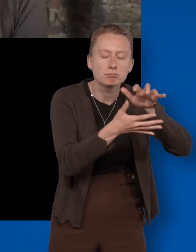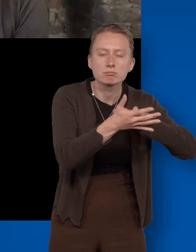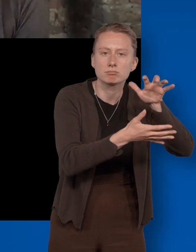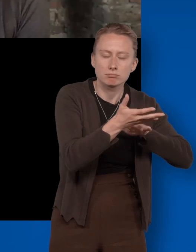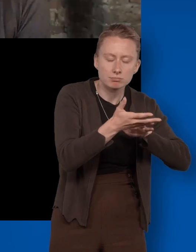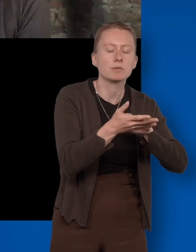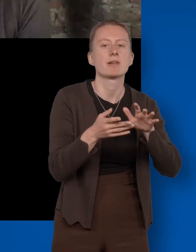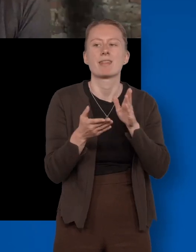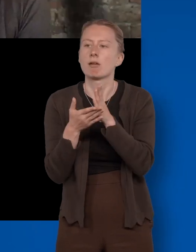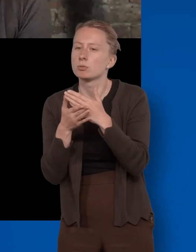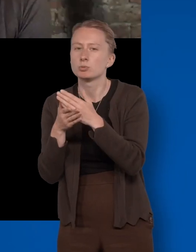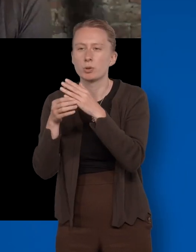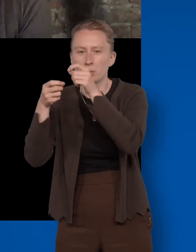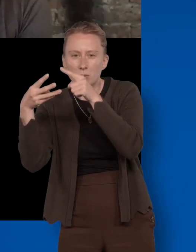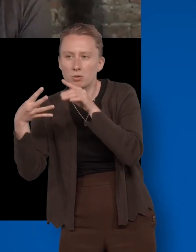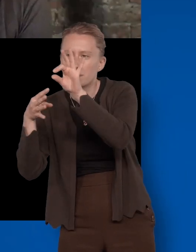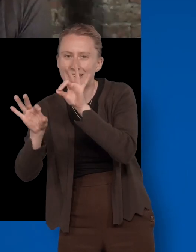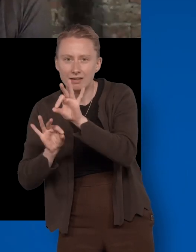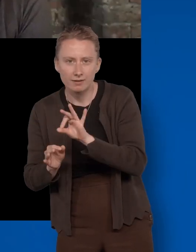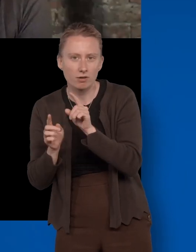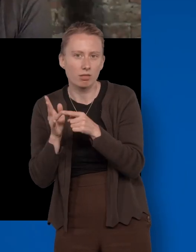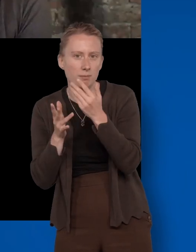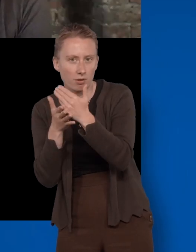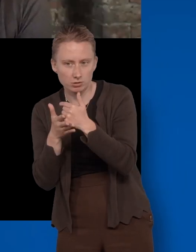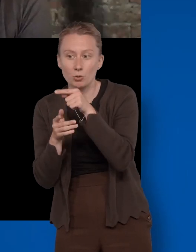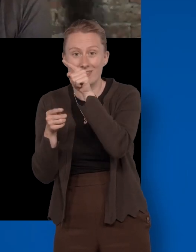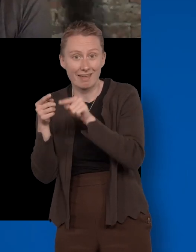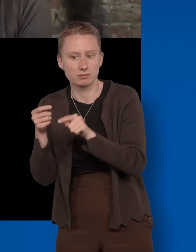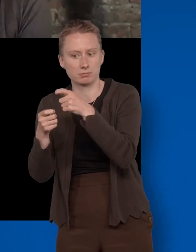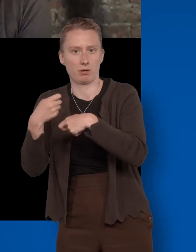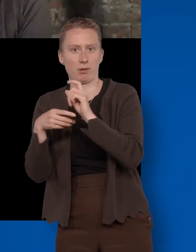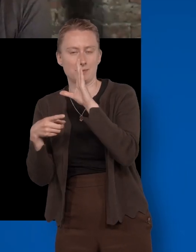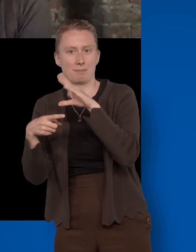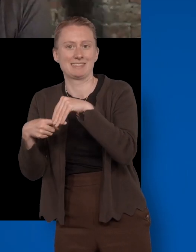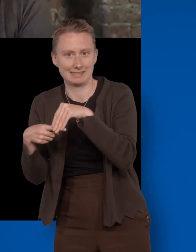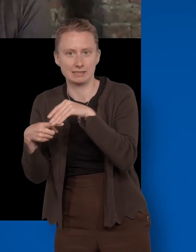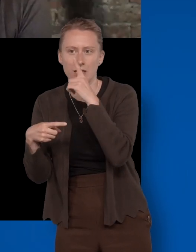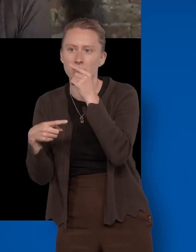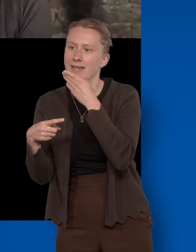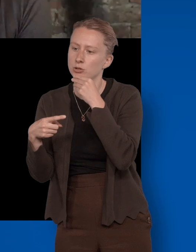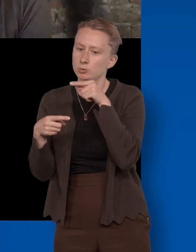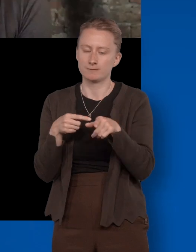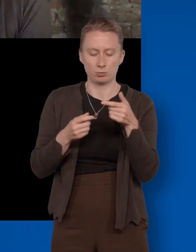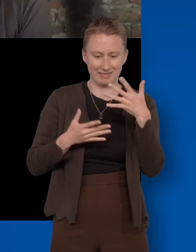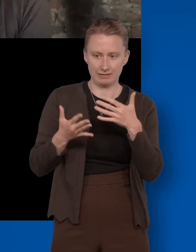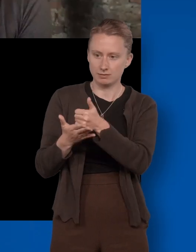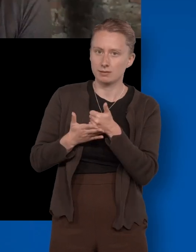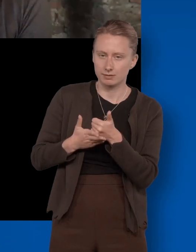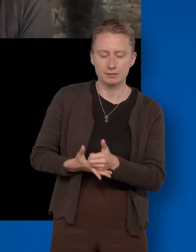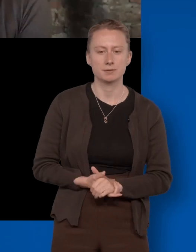text parts and then categorical parts, and the categorical parts then become metadata that then we can use to do sort of other kinds of